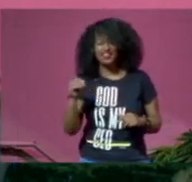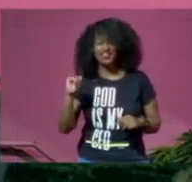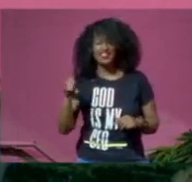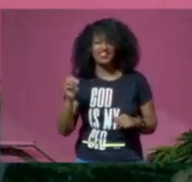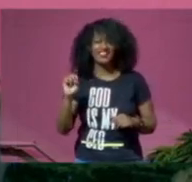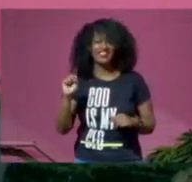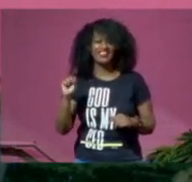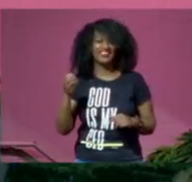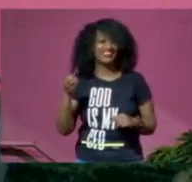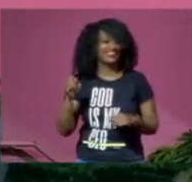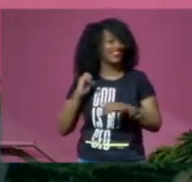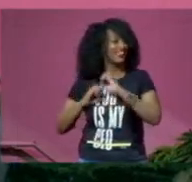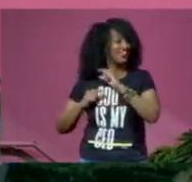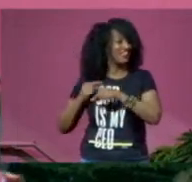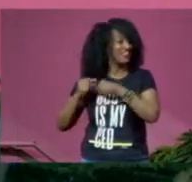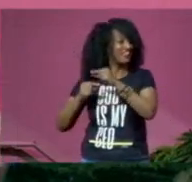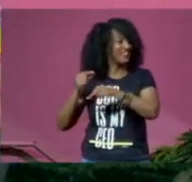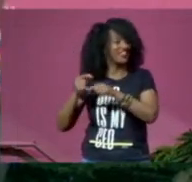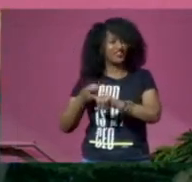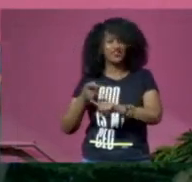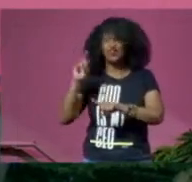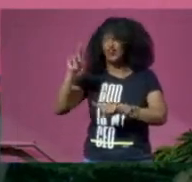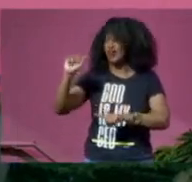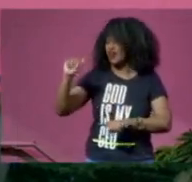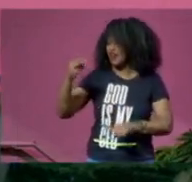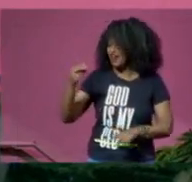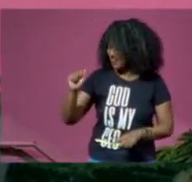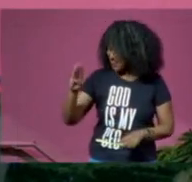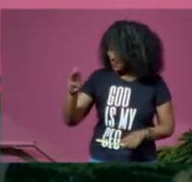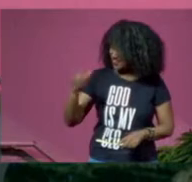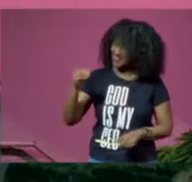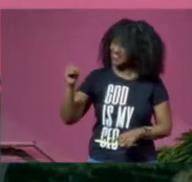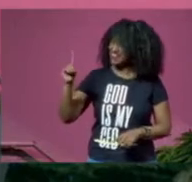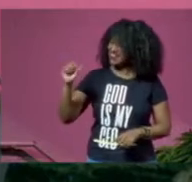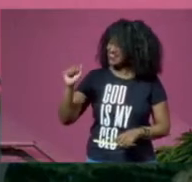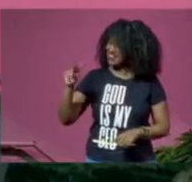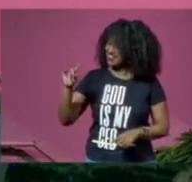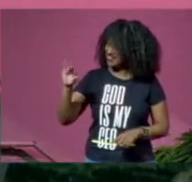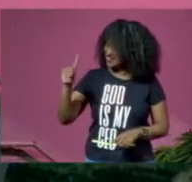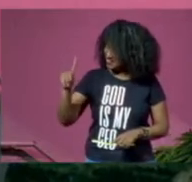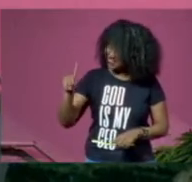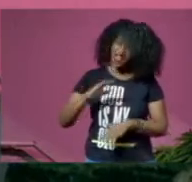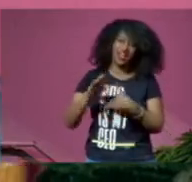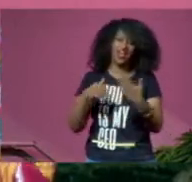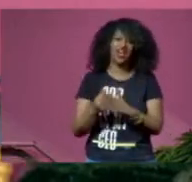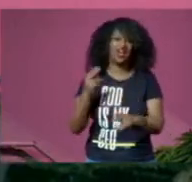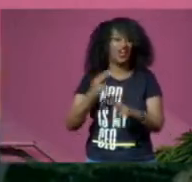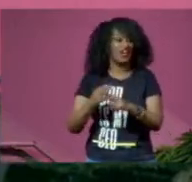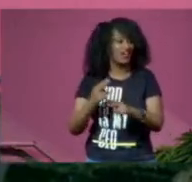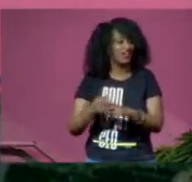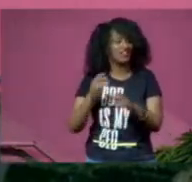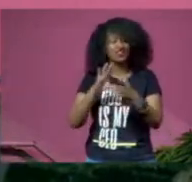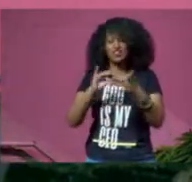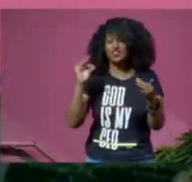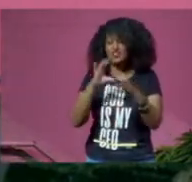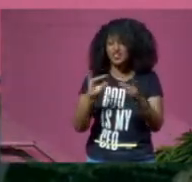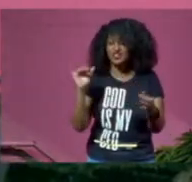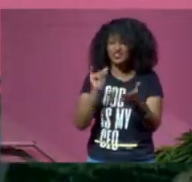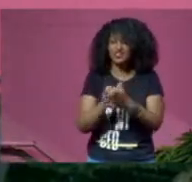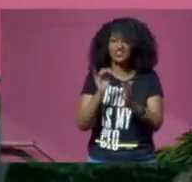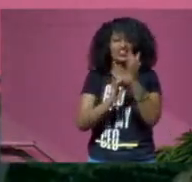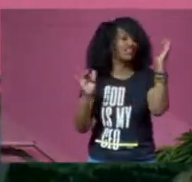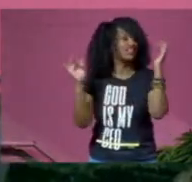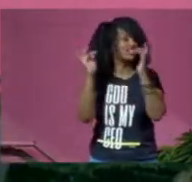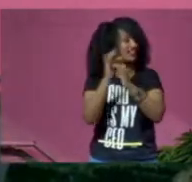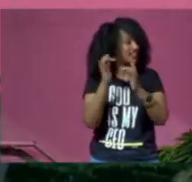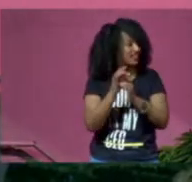He descended from Rahab and David. And for every name, there is a narrative that Jesus